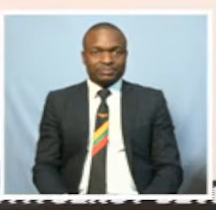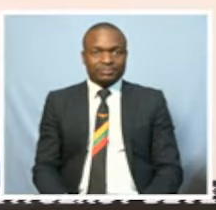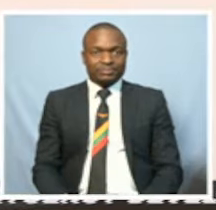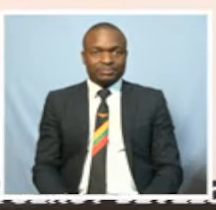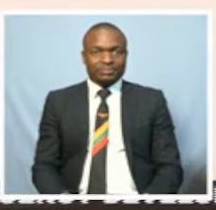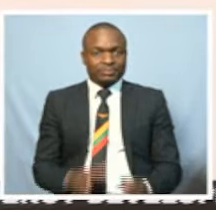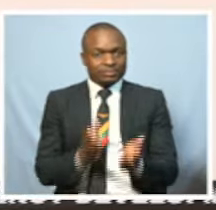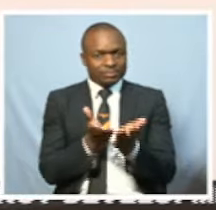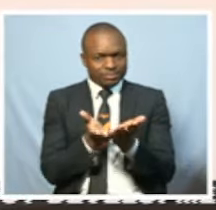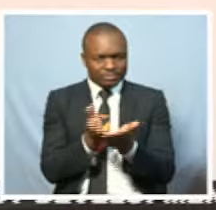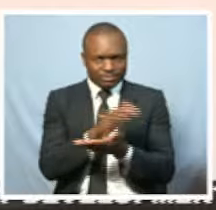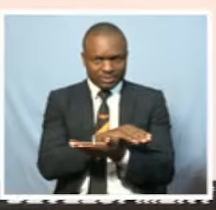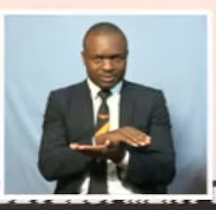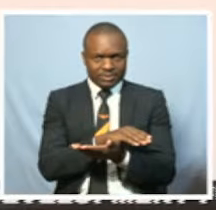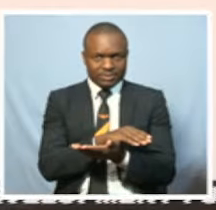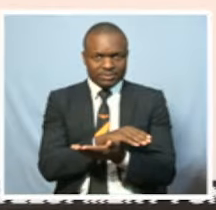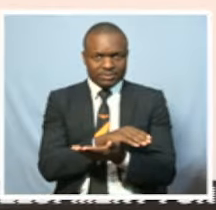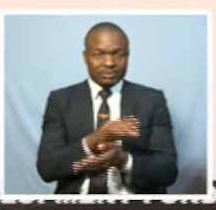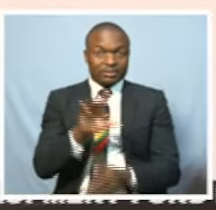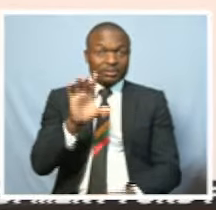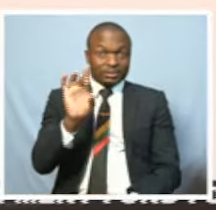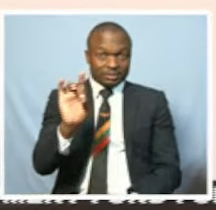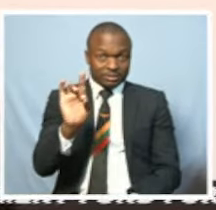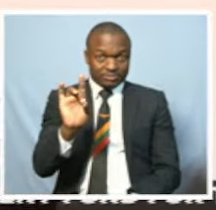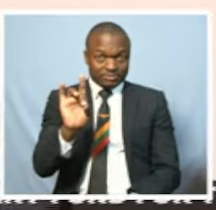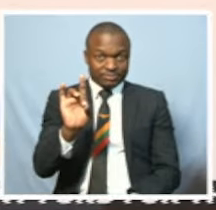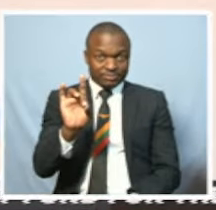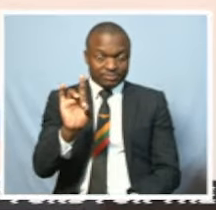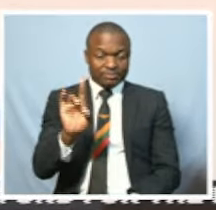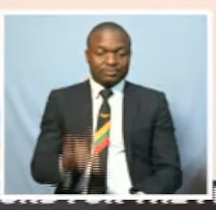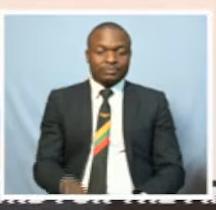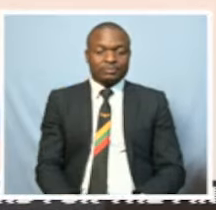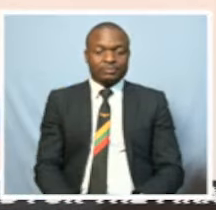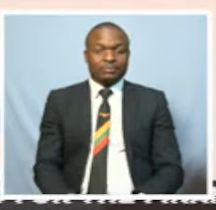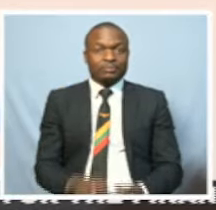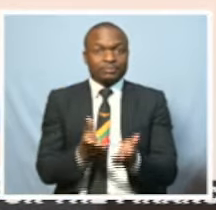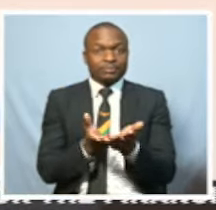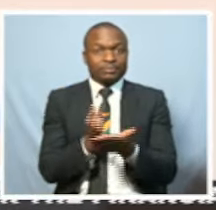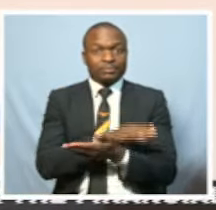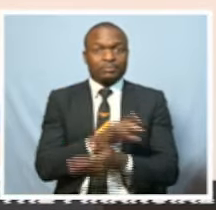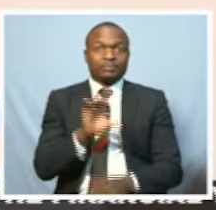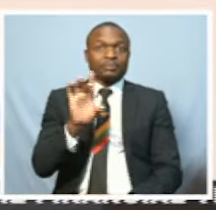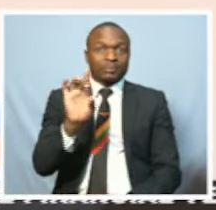On page 8, there